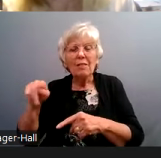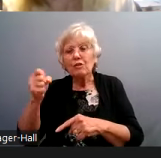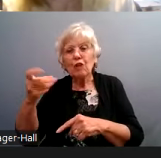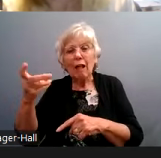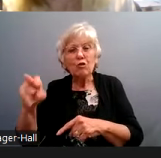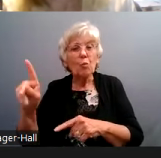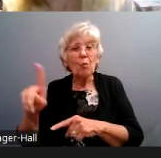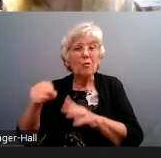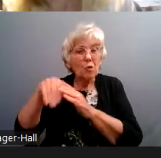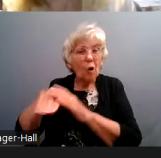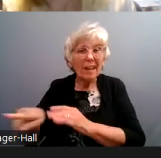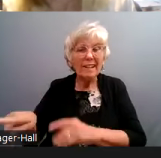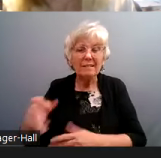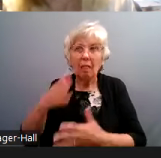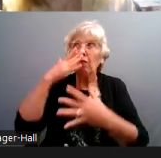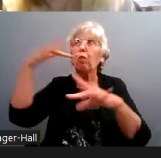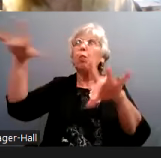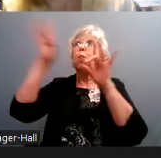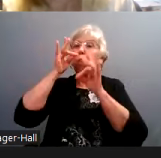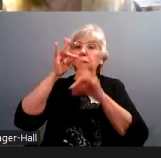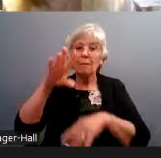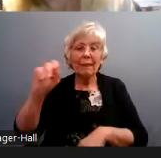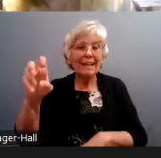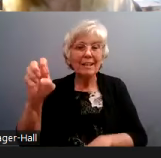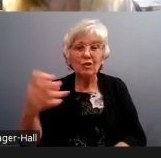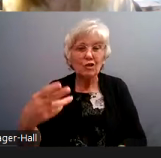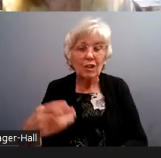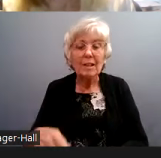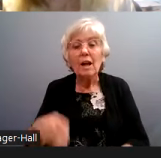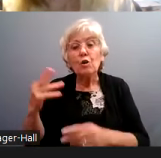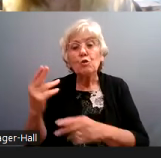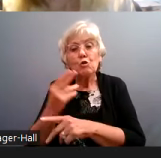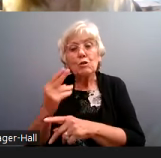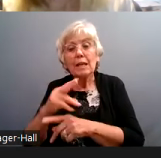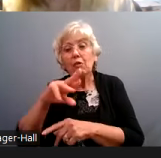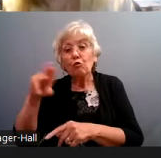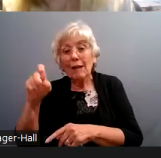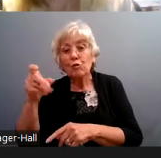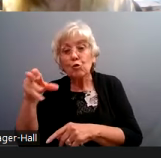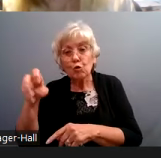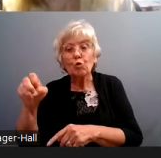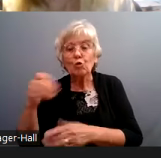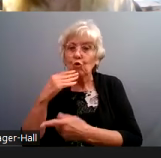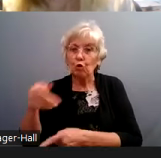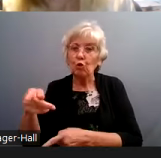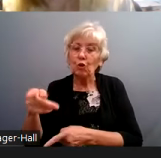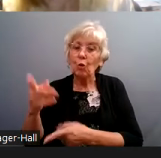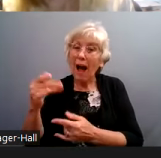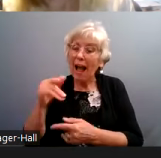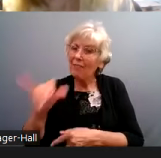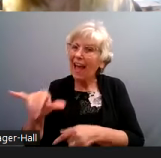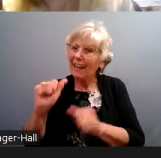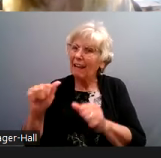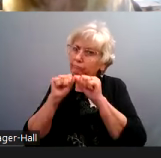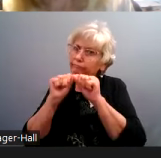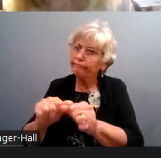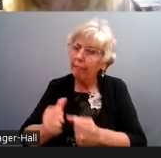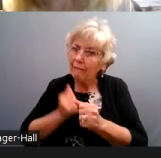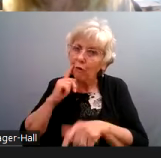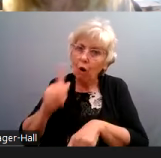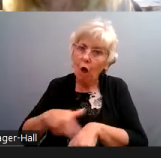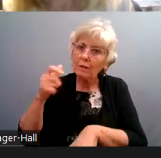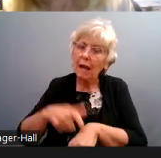in. So, so using the rescue is good just because it's so hardy. So it needs to be done for a long